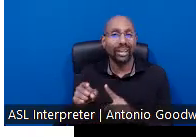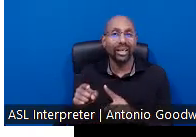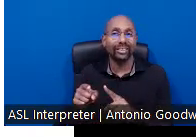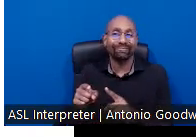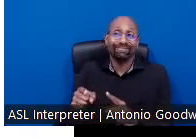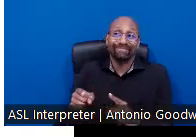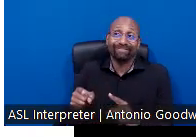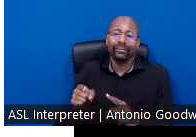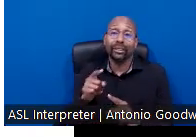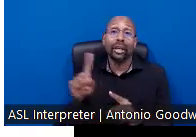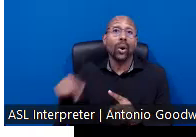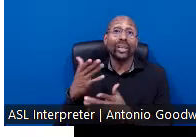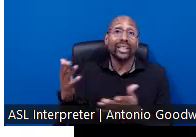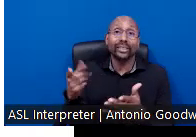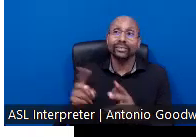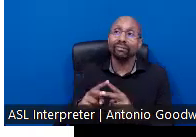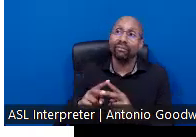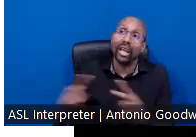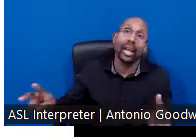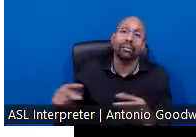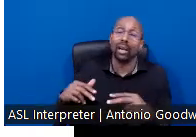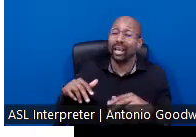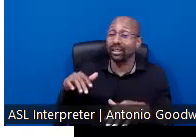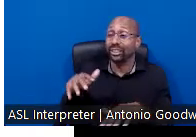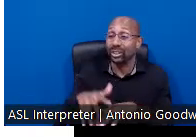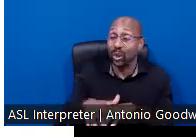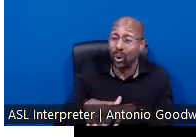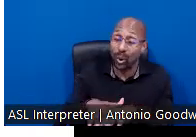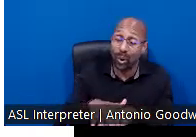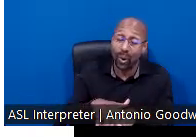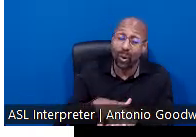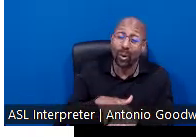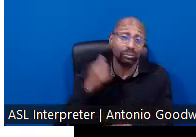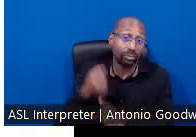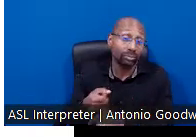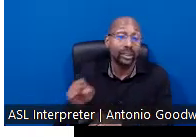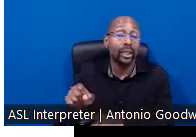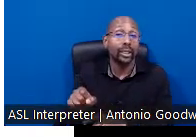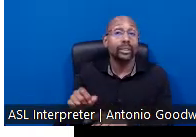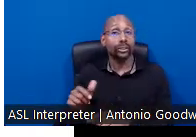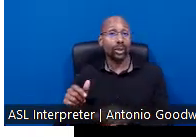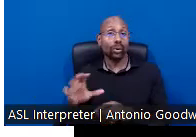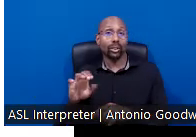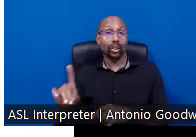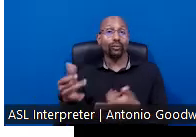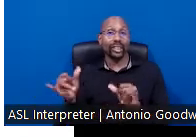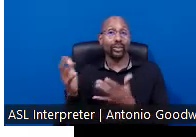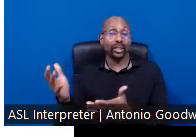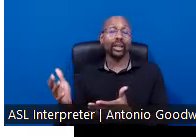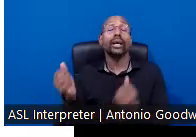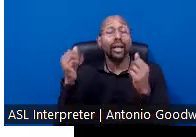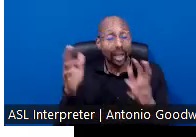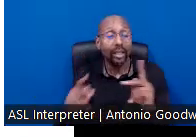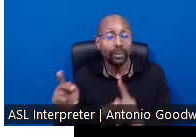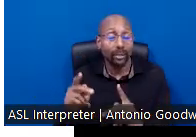away. Kind of just reflecting on the case counts, I think that a lot of folks, who test positive to COVID aren't reporting those